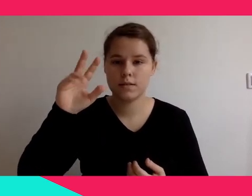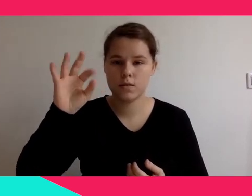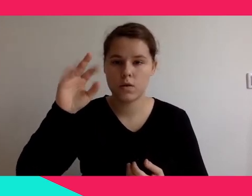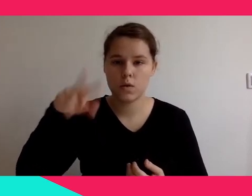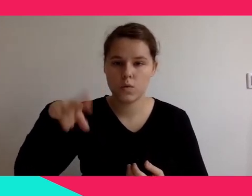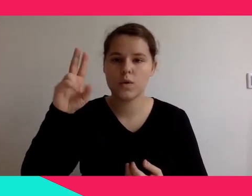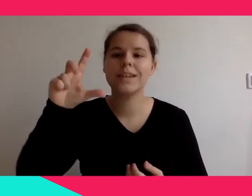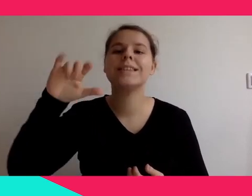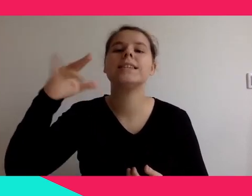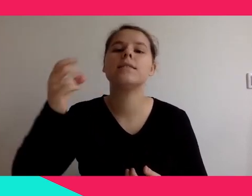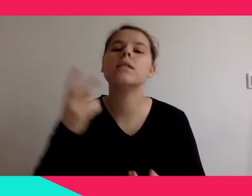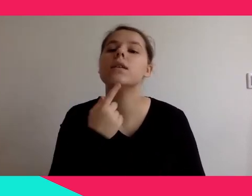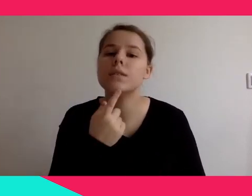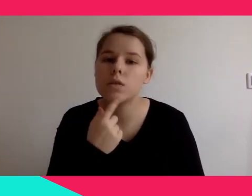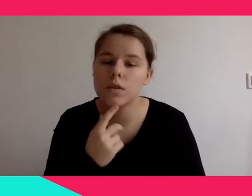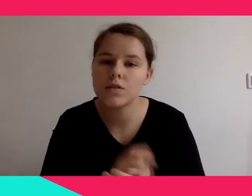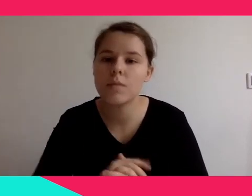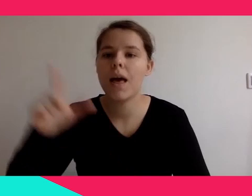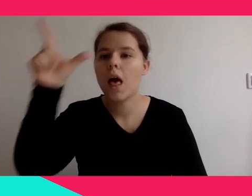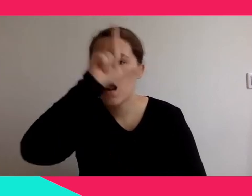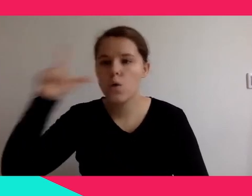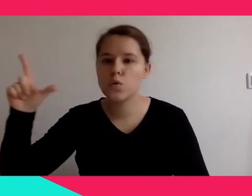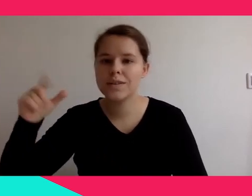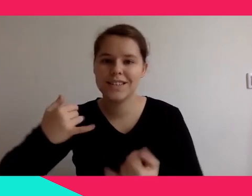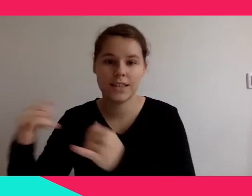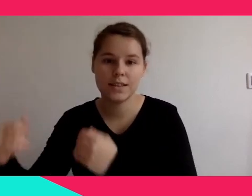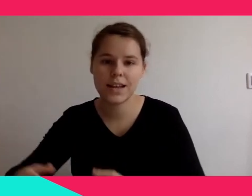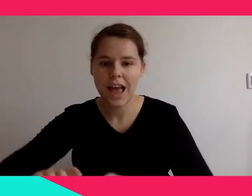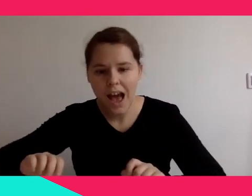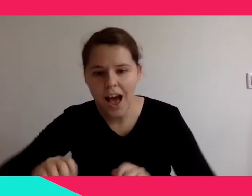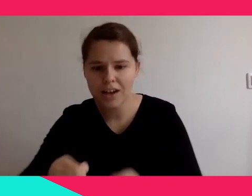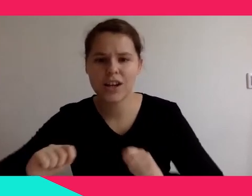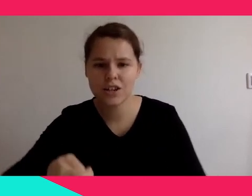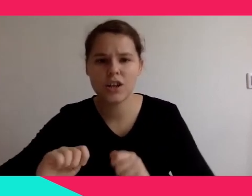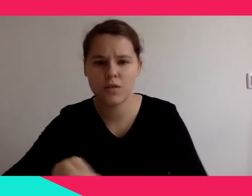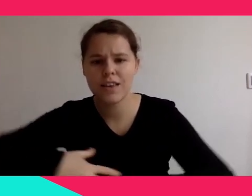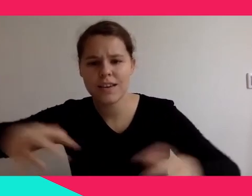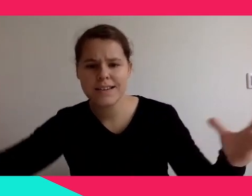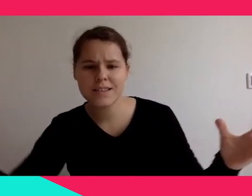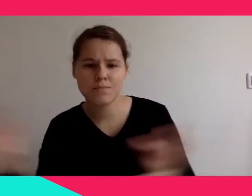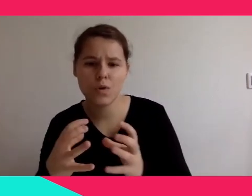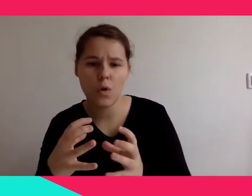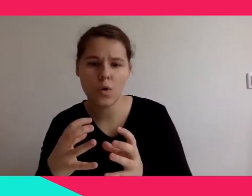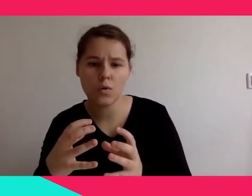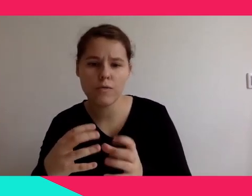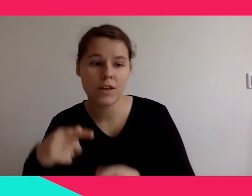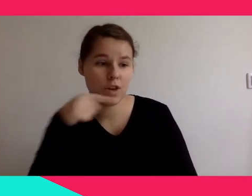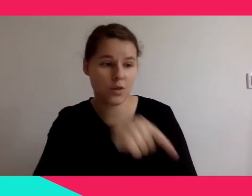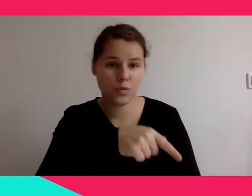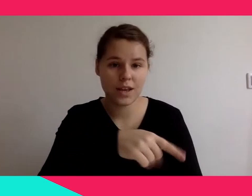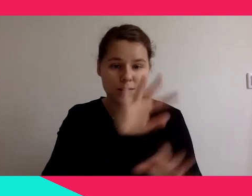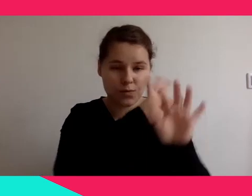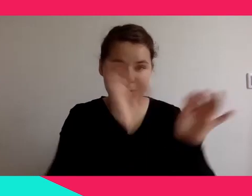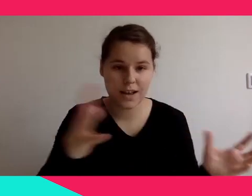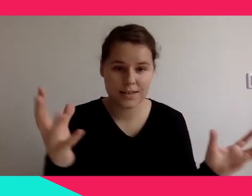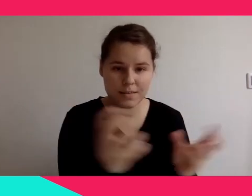collections, getting people engaged with all the materials you have in storage facilities or on display in your